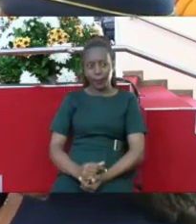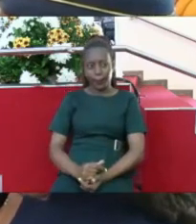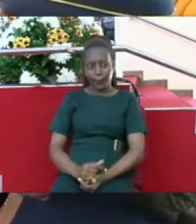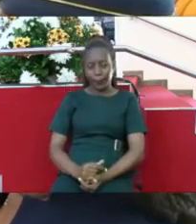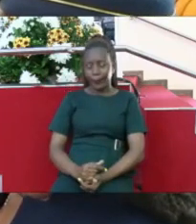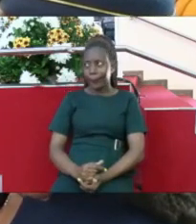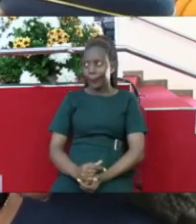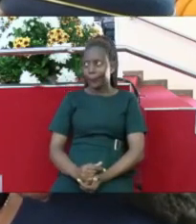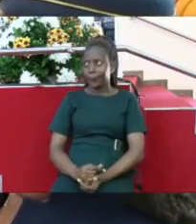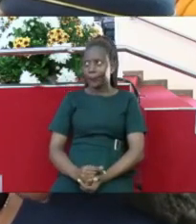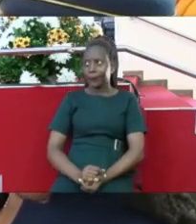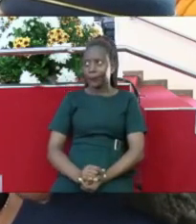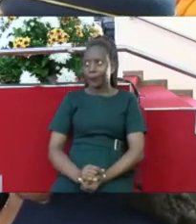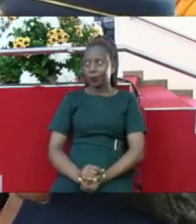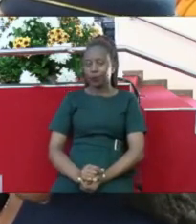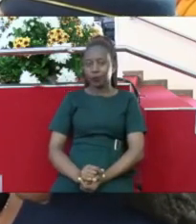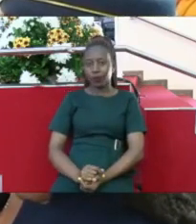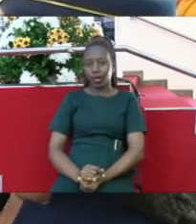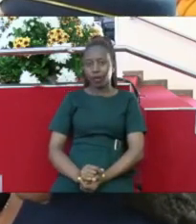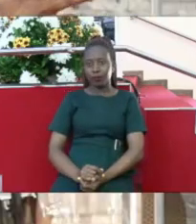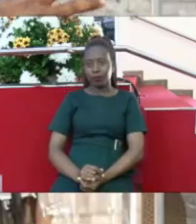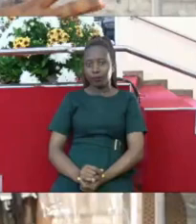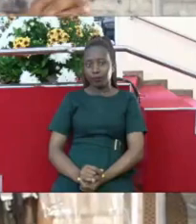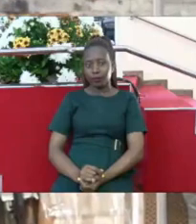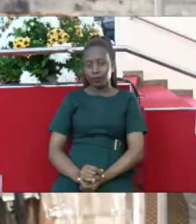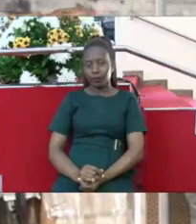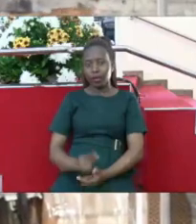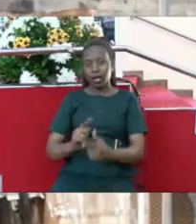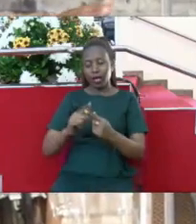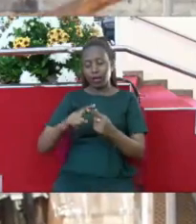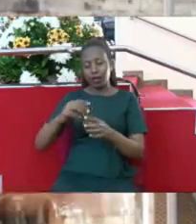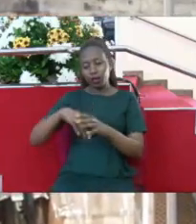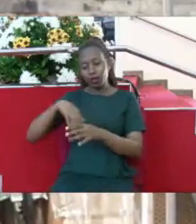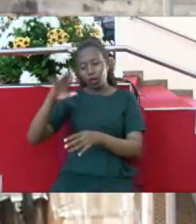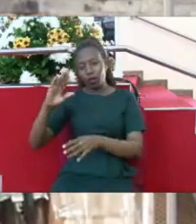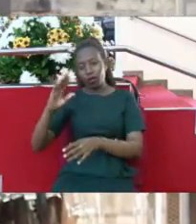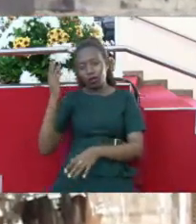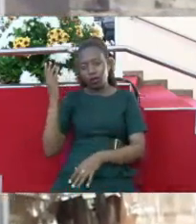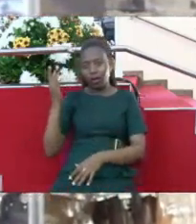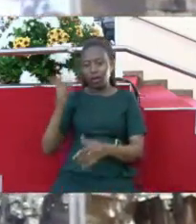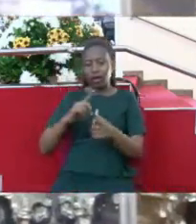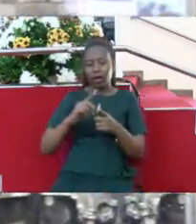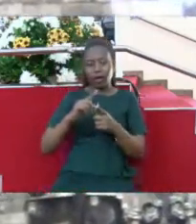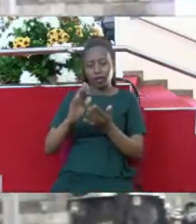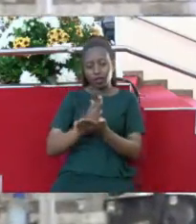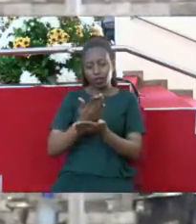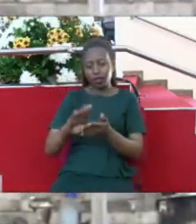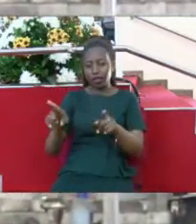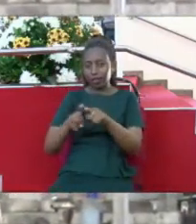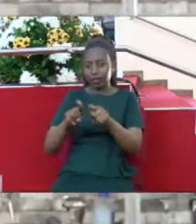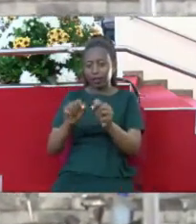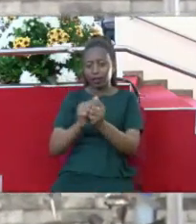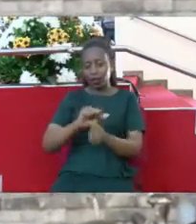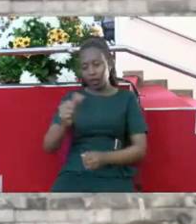umepokea kipawa cha Mungu. And because you have received it, then you need to go out there and give it out to other people. Na kwa sababu umepokea kile kipawa, unastahili kwenda